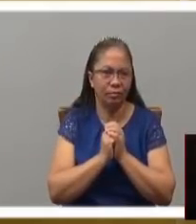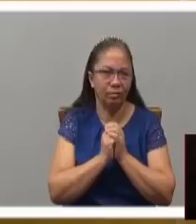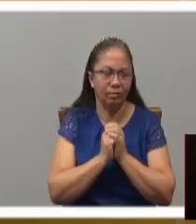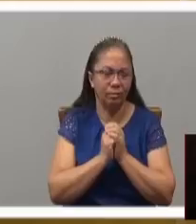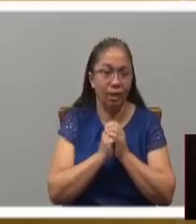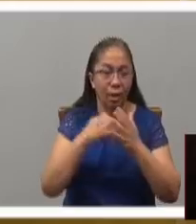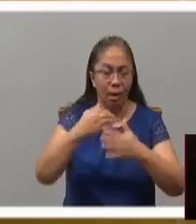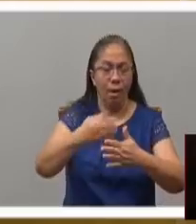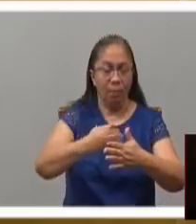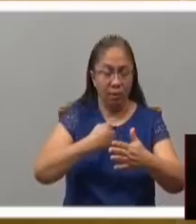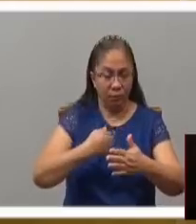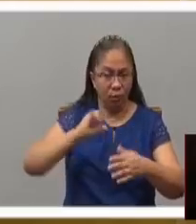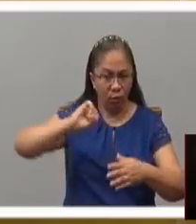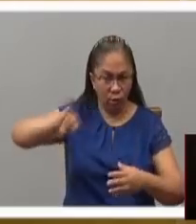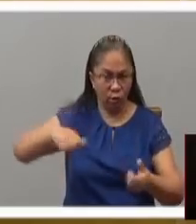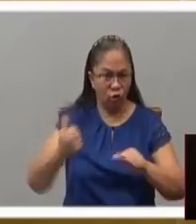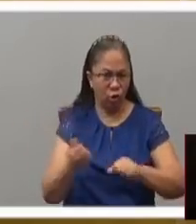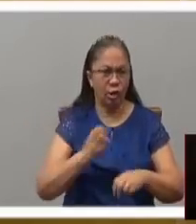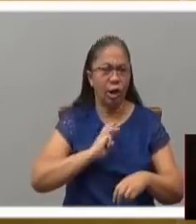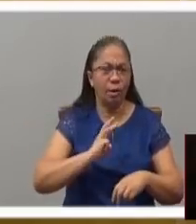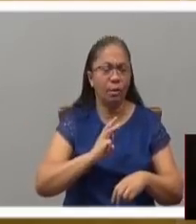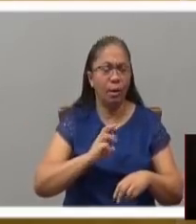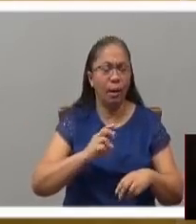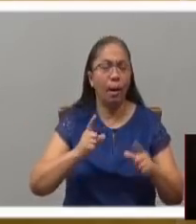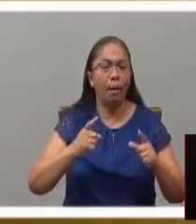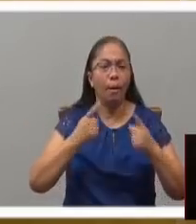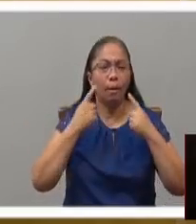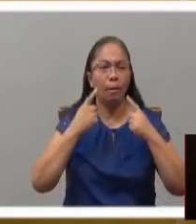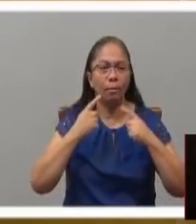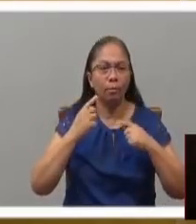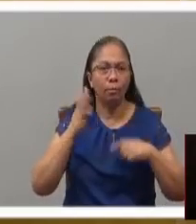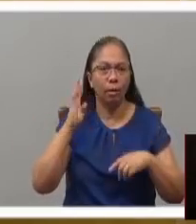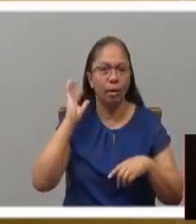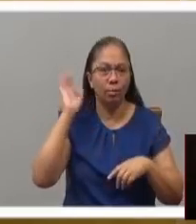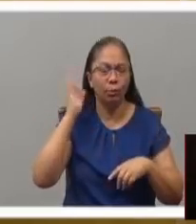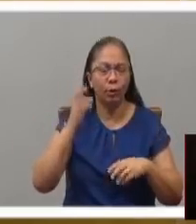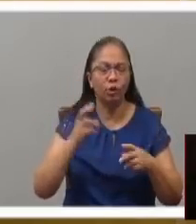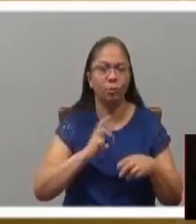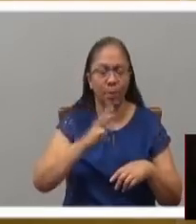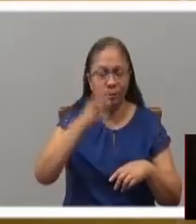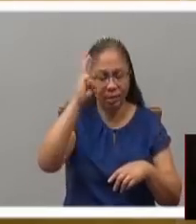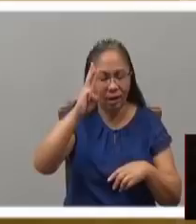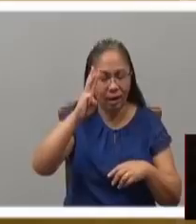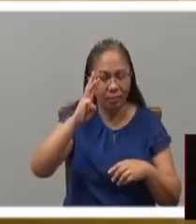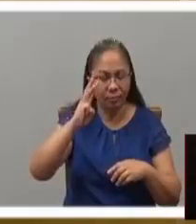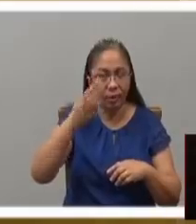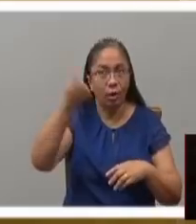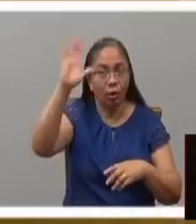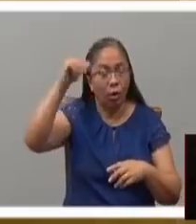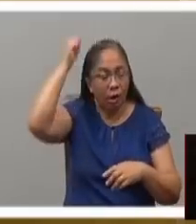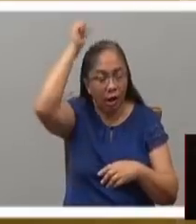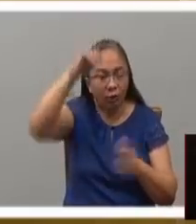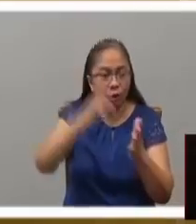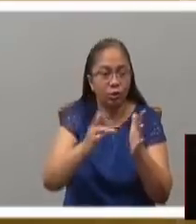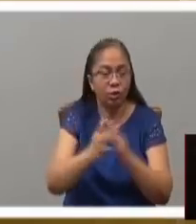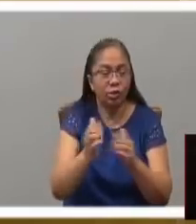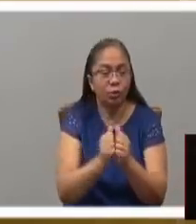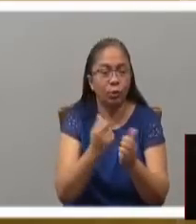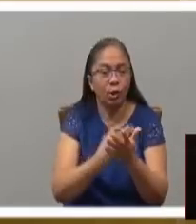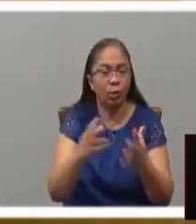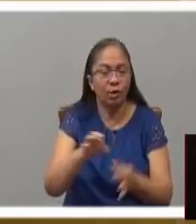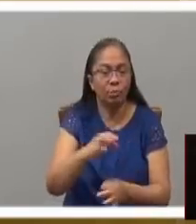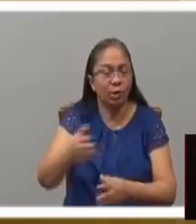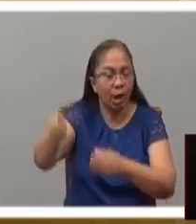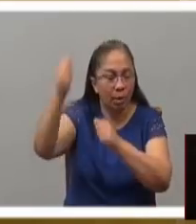After John had been preaching baptism, God had anointed him with the Holy Spirit and with power.